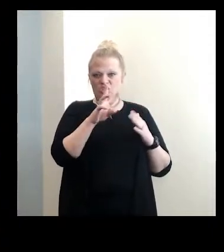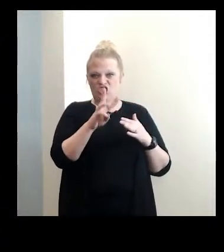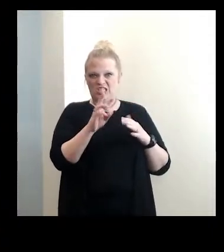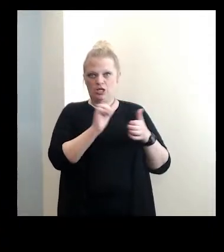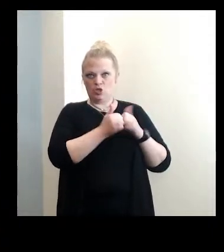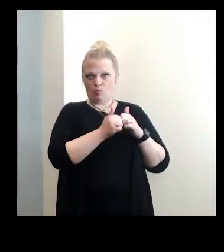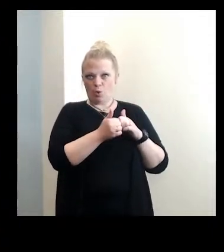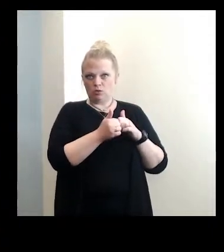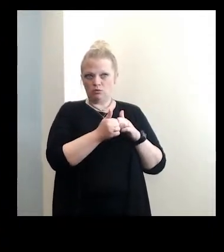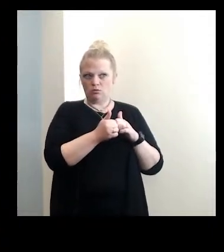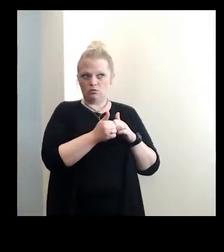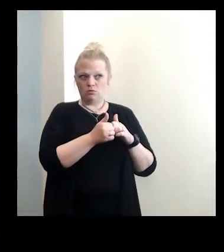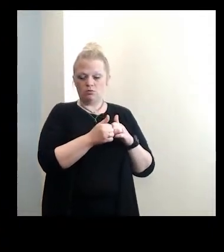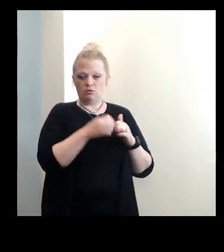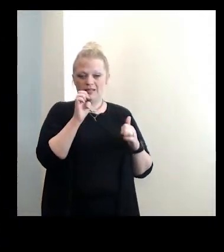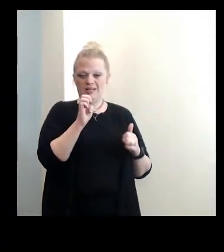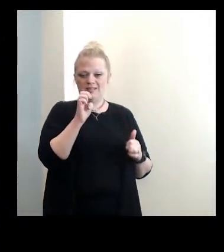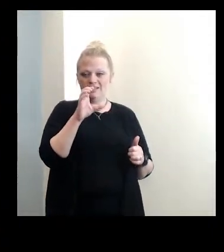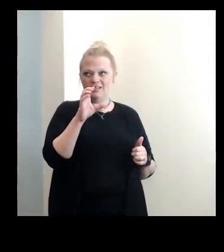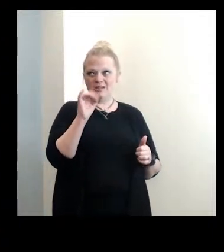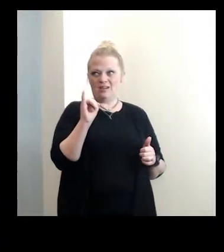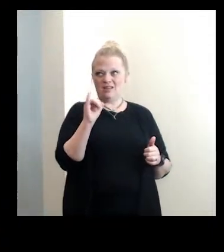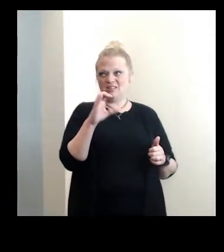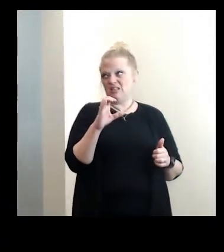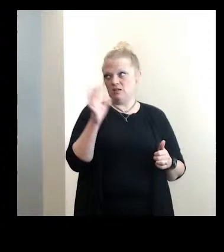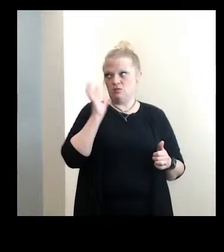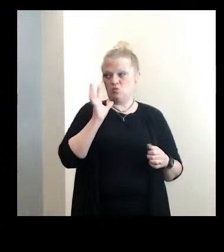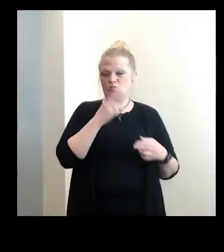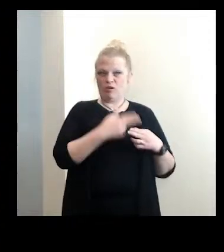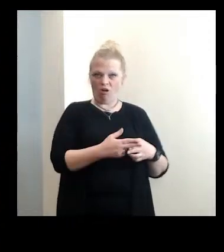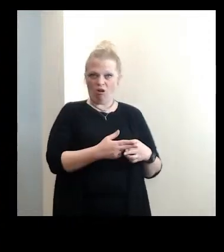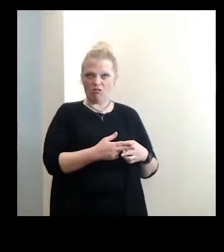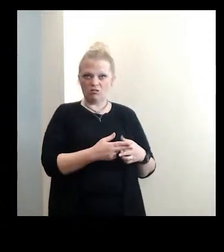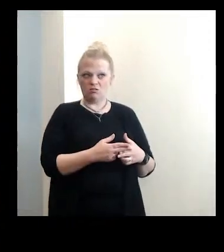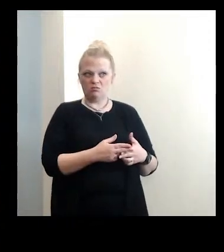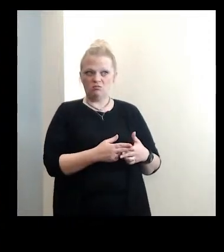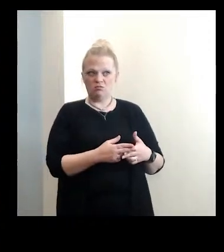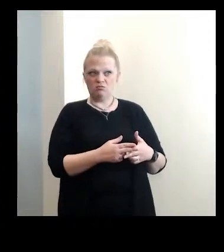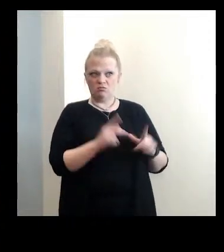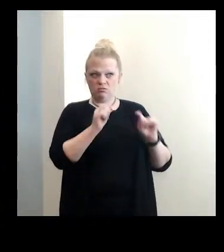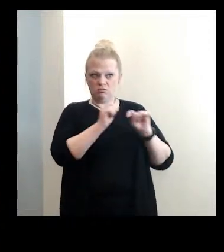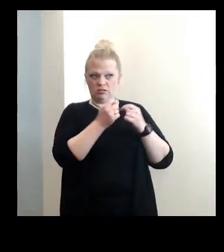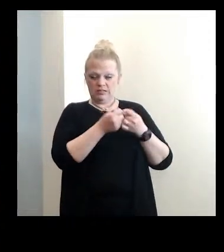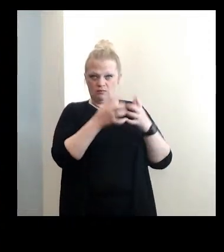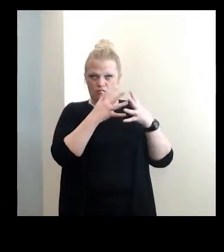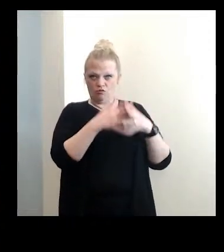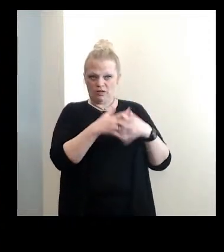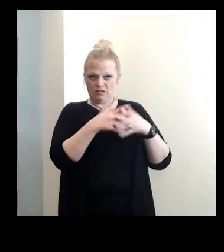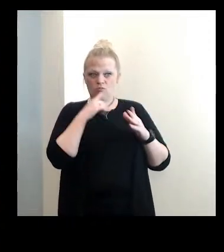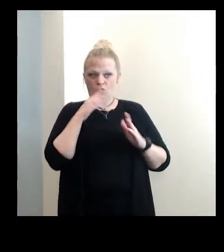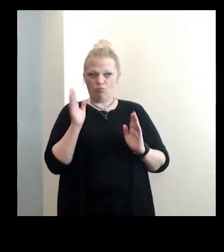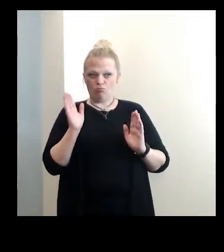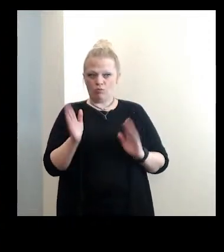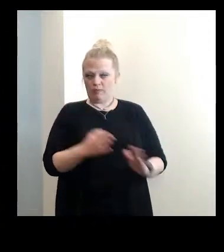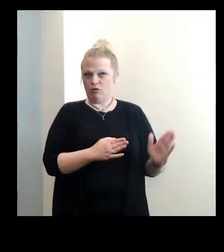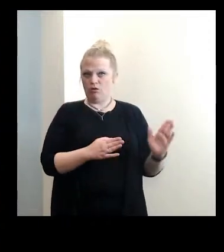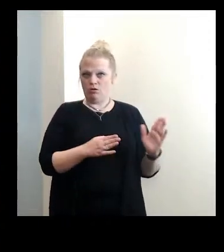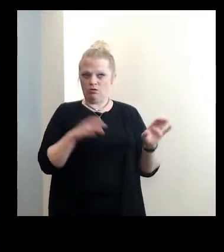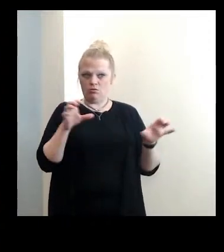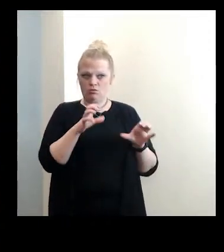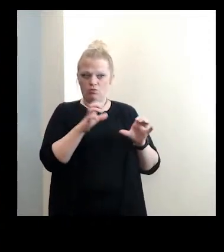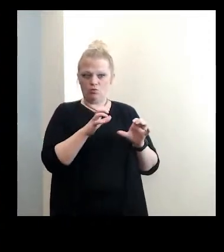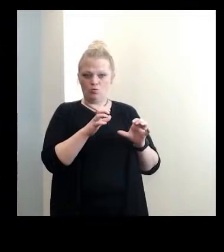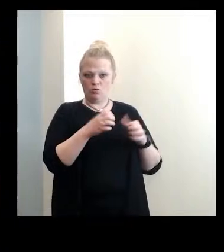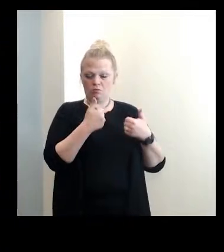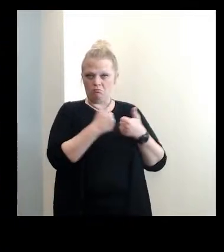in the ECIC, as it used to be called, our teams that have wrestling are preparing to do some